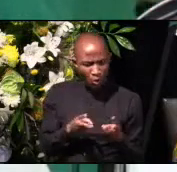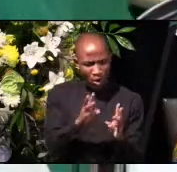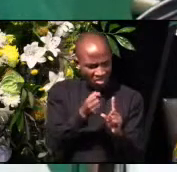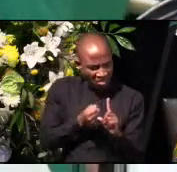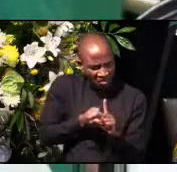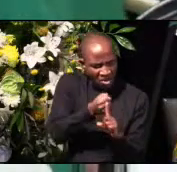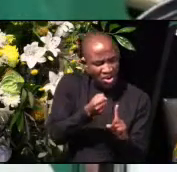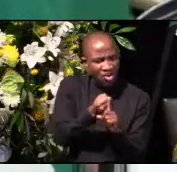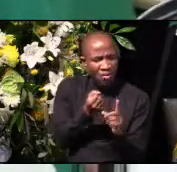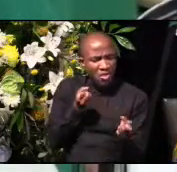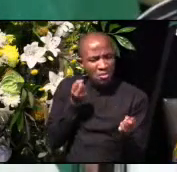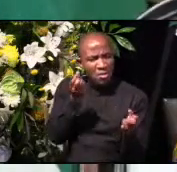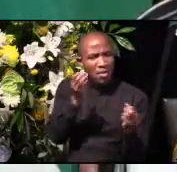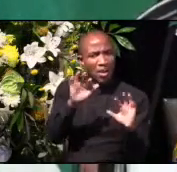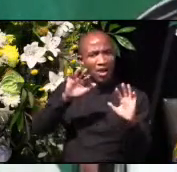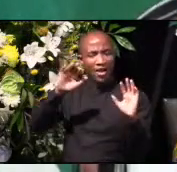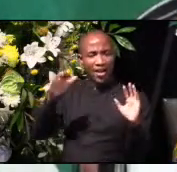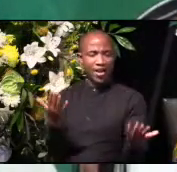itself